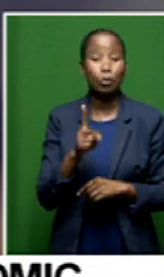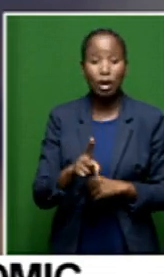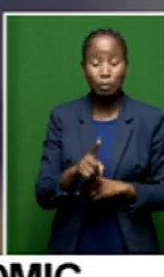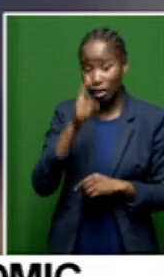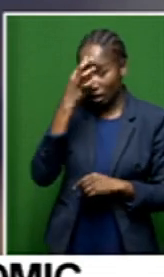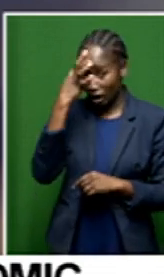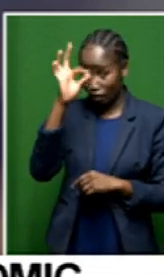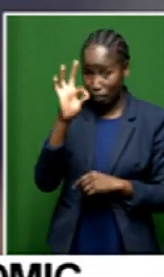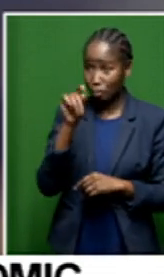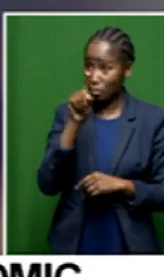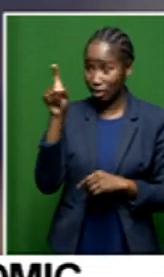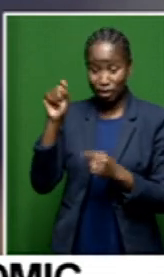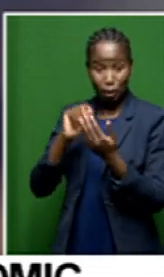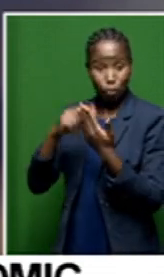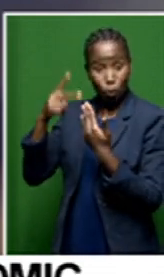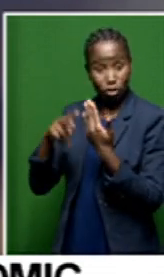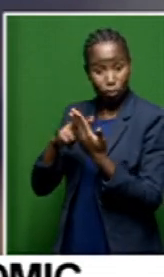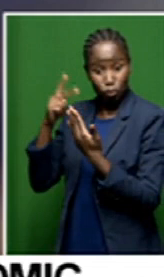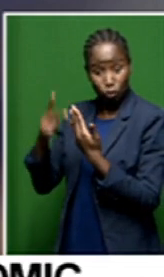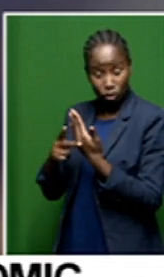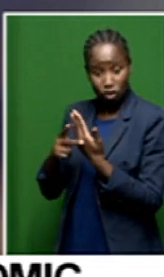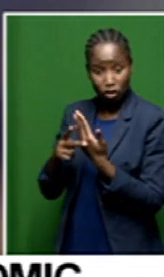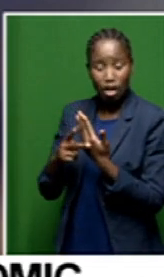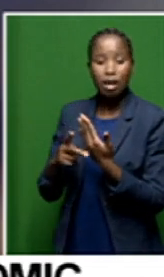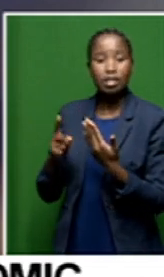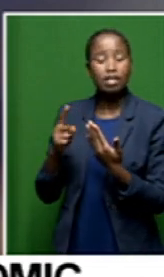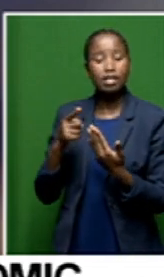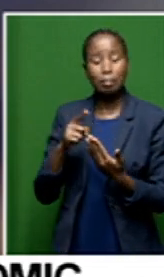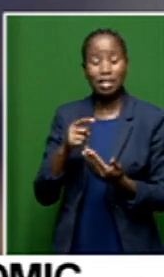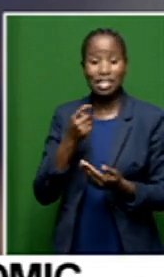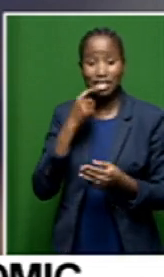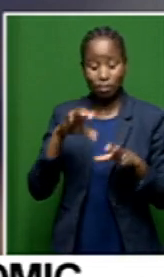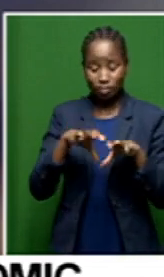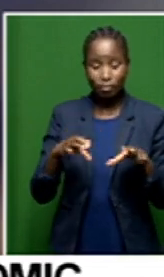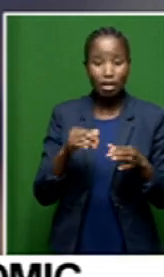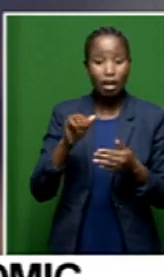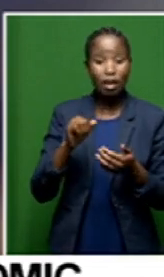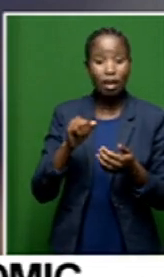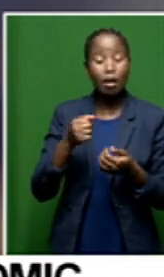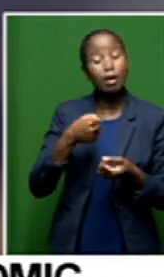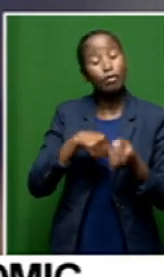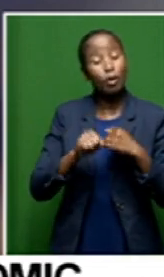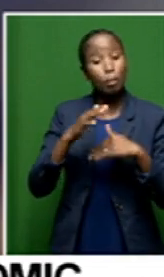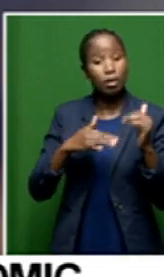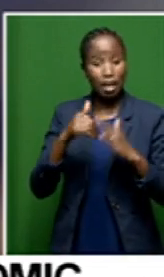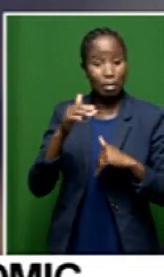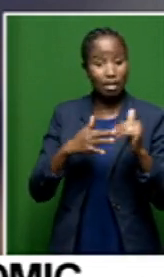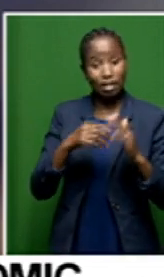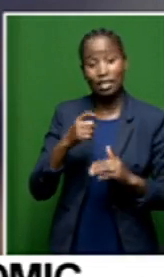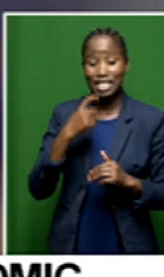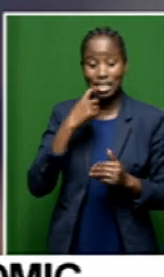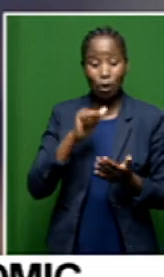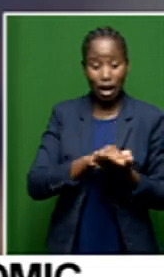government infrastructure projects, no cement imports, must be used. And these are all the things